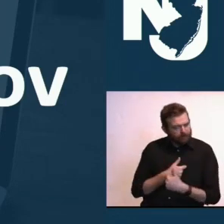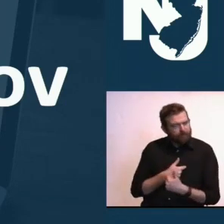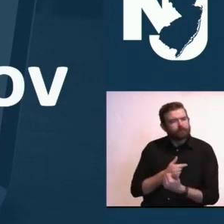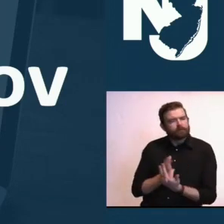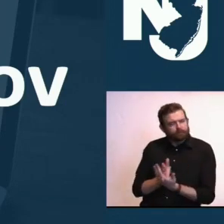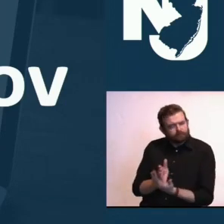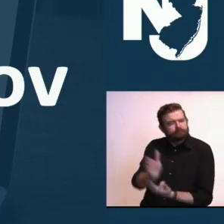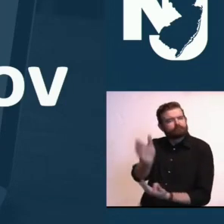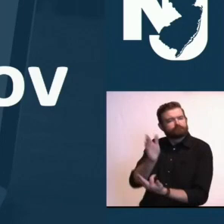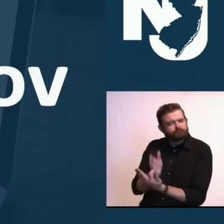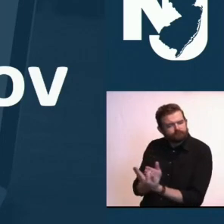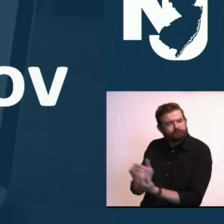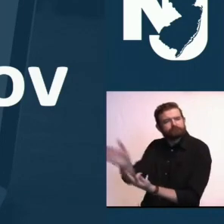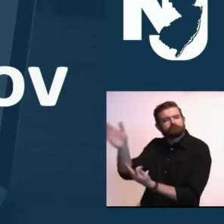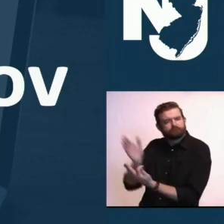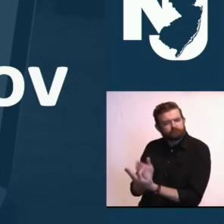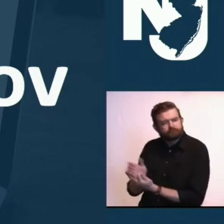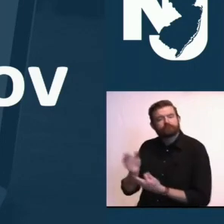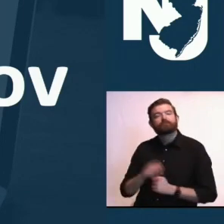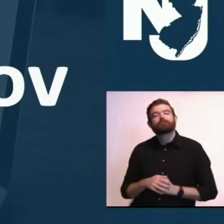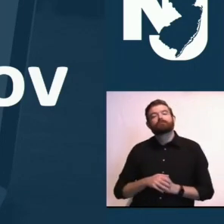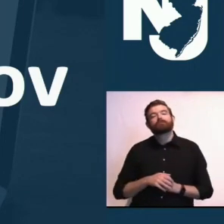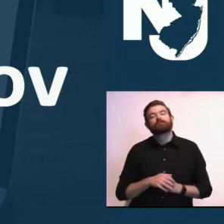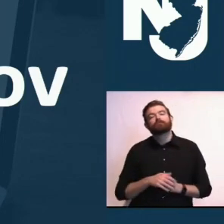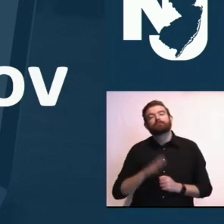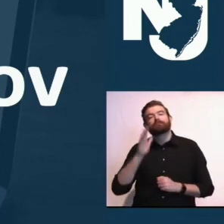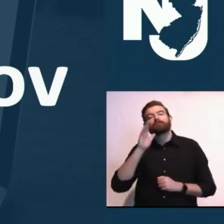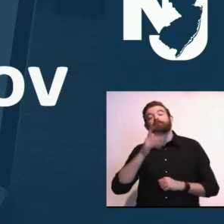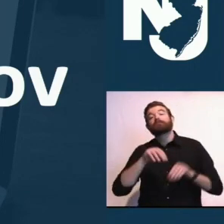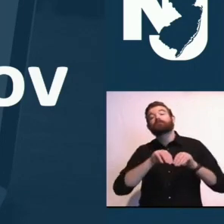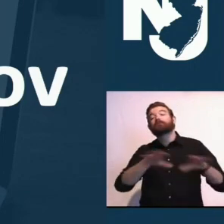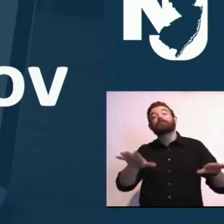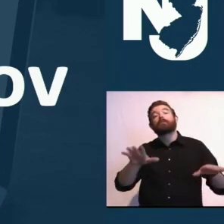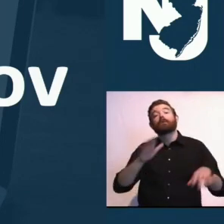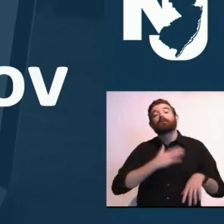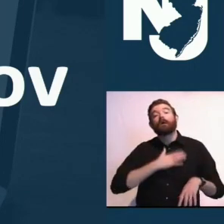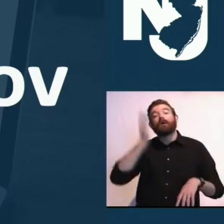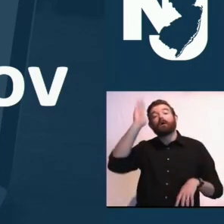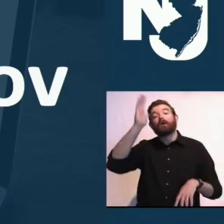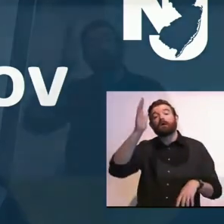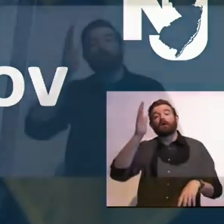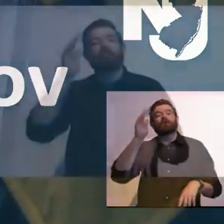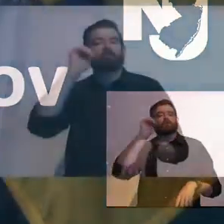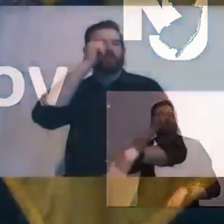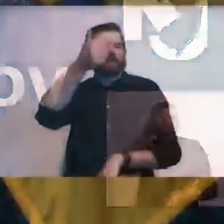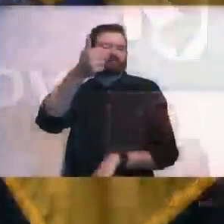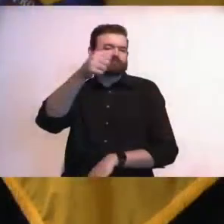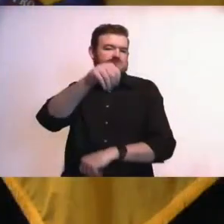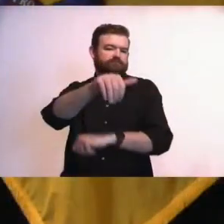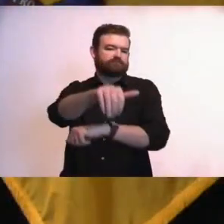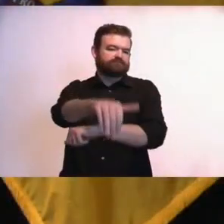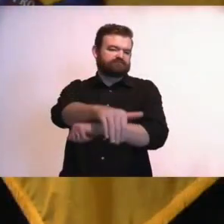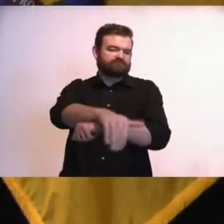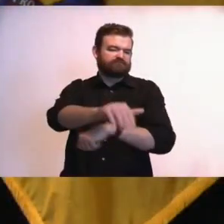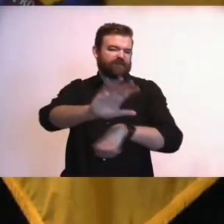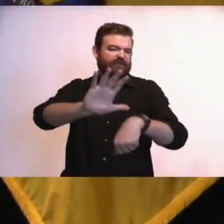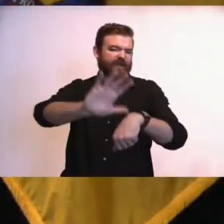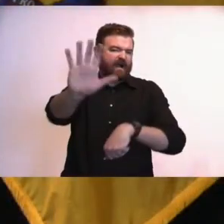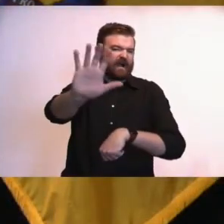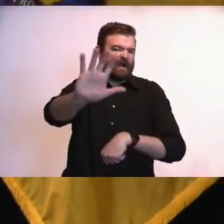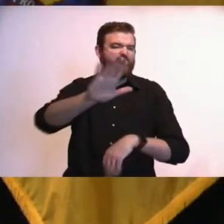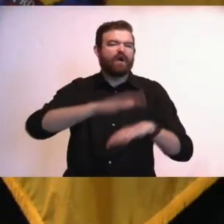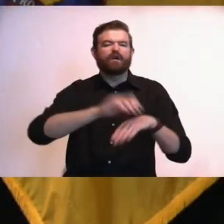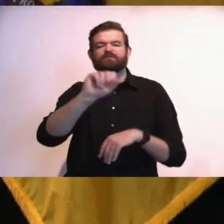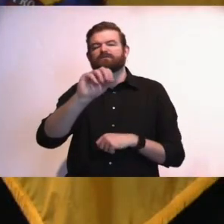State through our social media channels tomorrow at 5 p.m. And finally, we won't have a